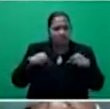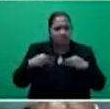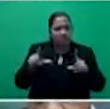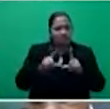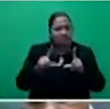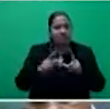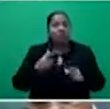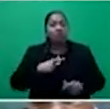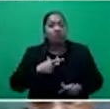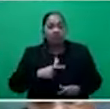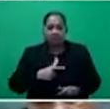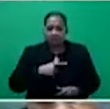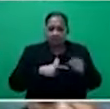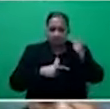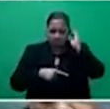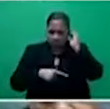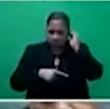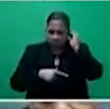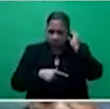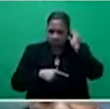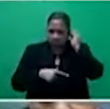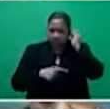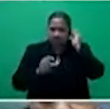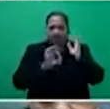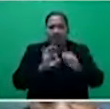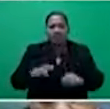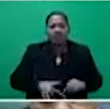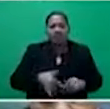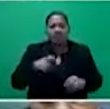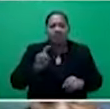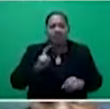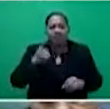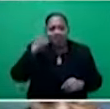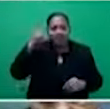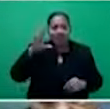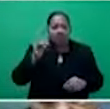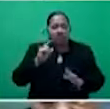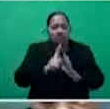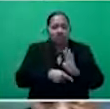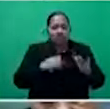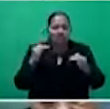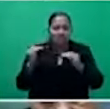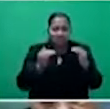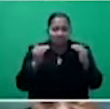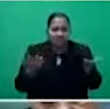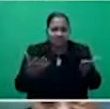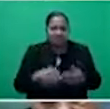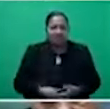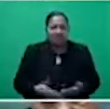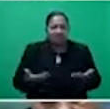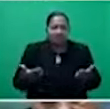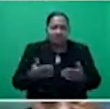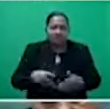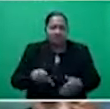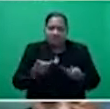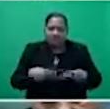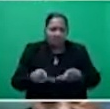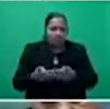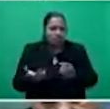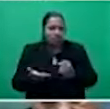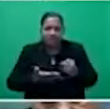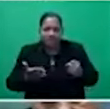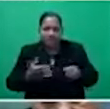sir, they don't feel a sense of justice. Whether it's on provincial basis, whether it's on ethnic basis, whether it's